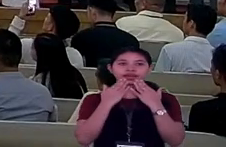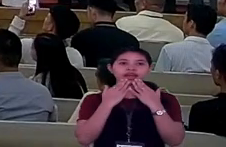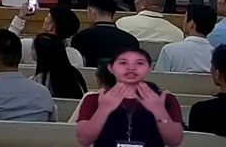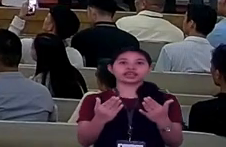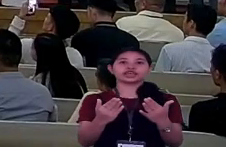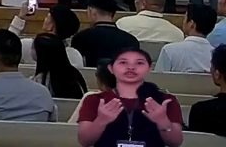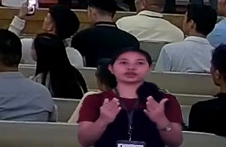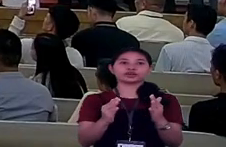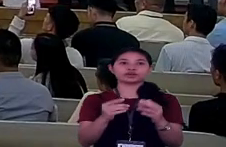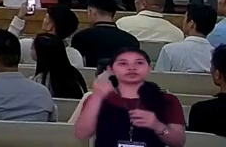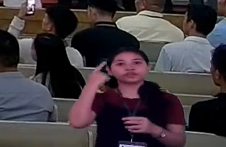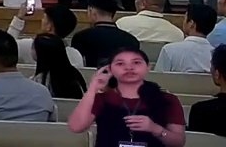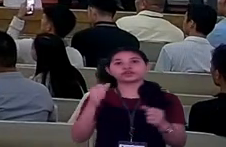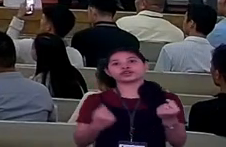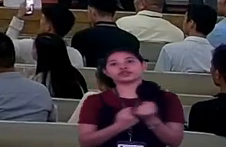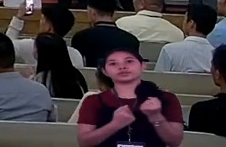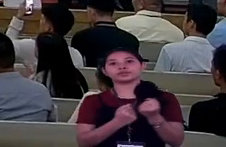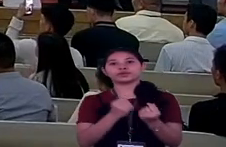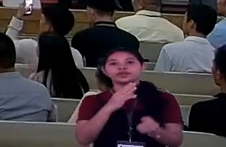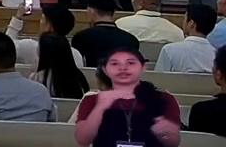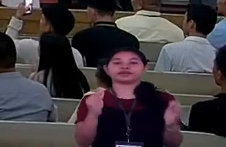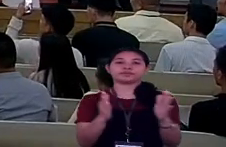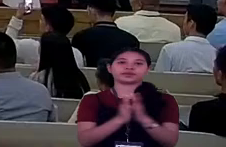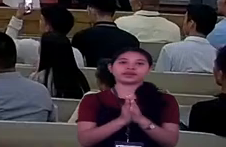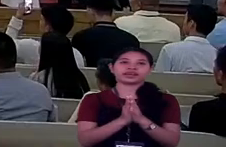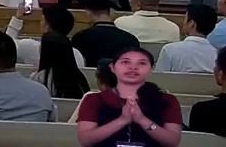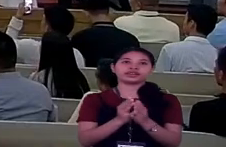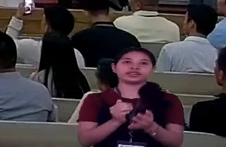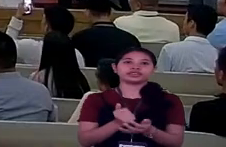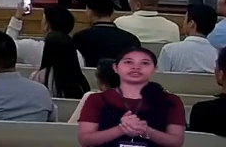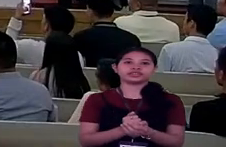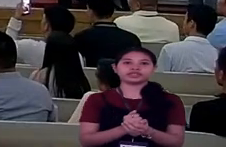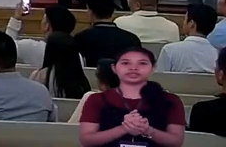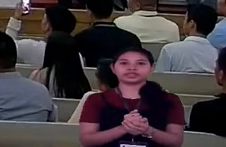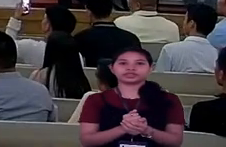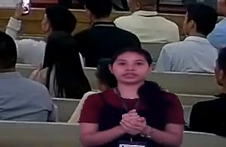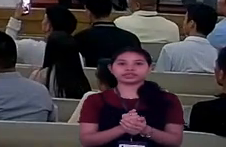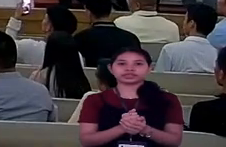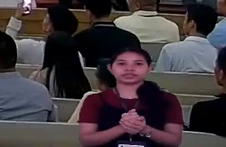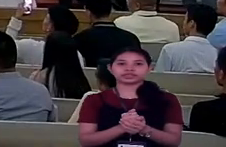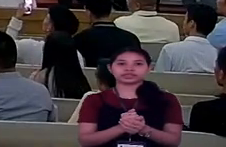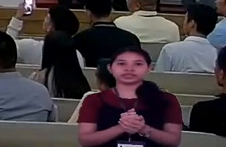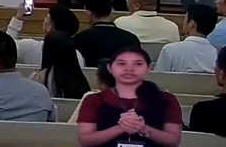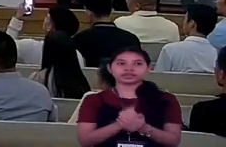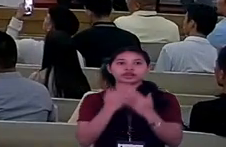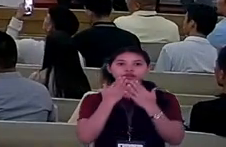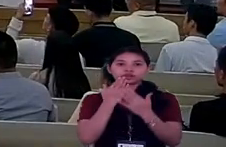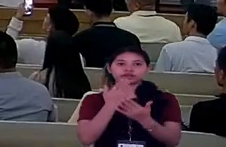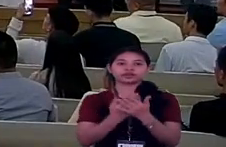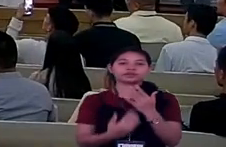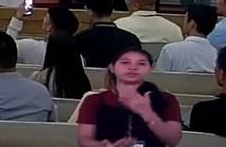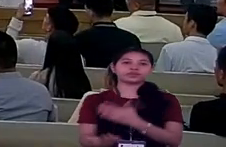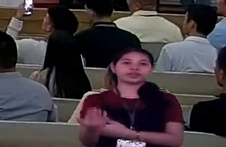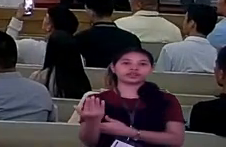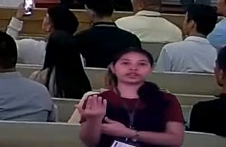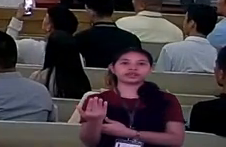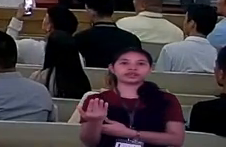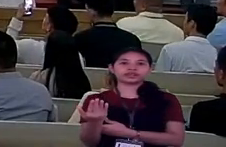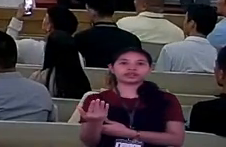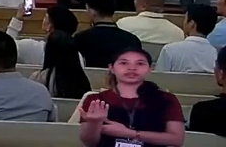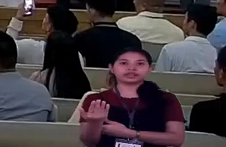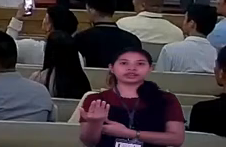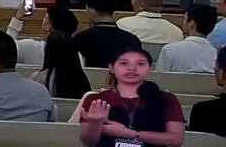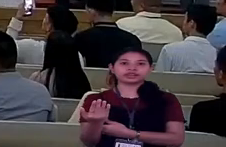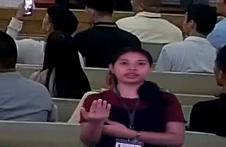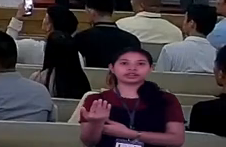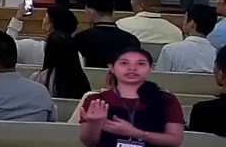you so much for your support and prayers. God bless you. Amen. Sierra Leone. Good morning, Paul. I am missionary helper